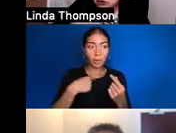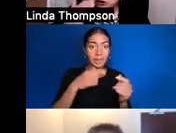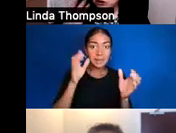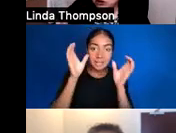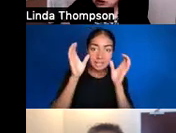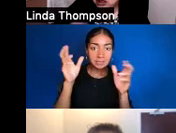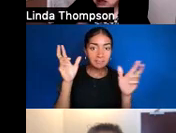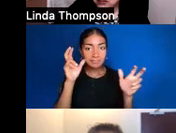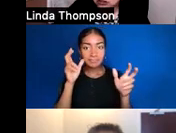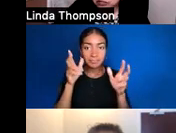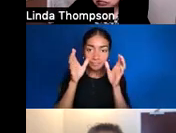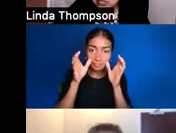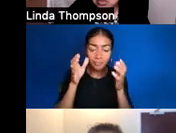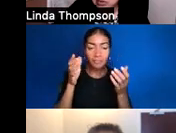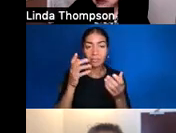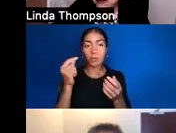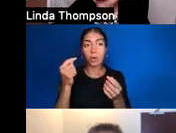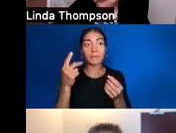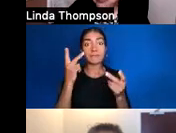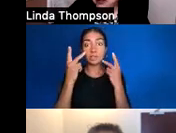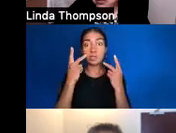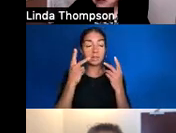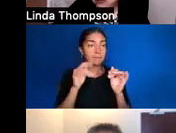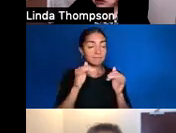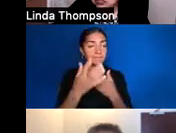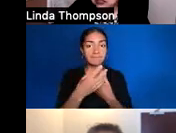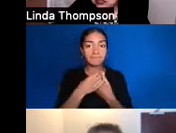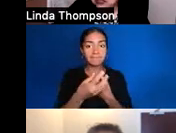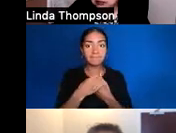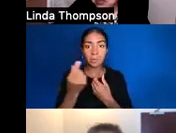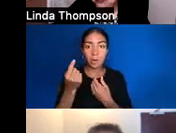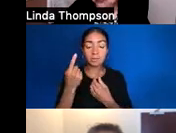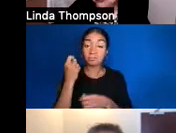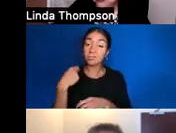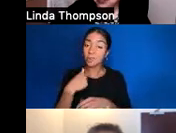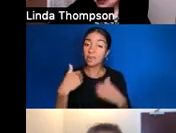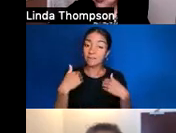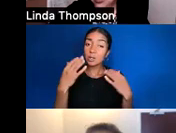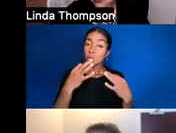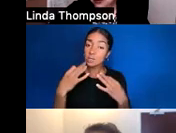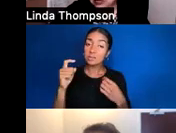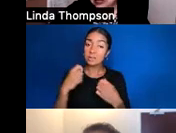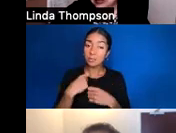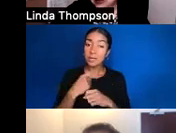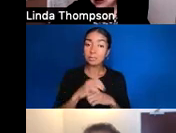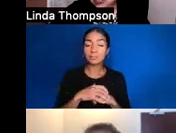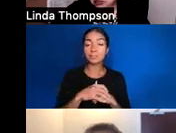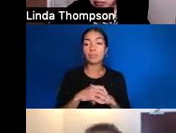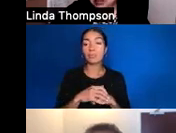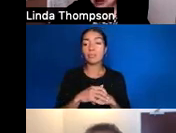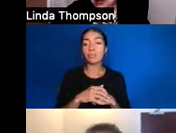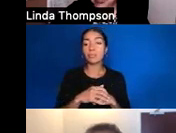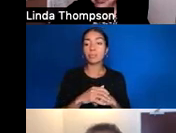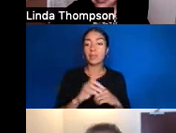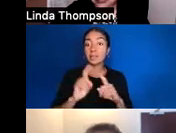what we're visually taking in, that we have choices to make, and reasons why we should